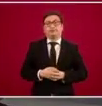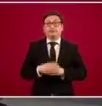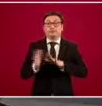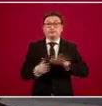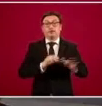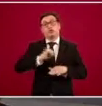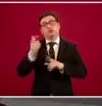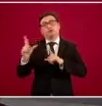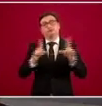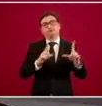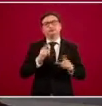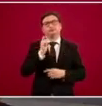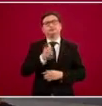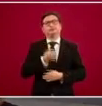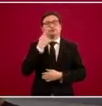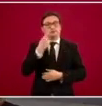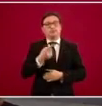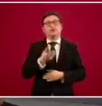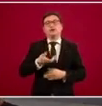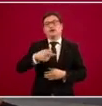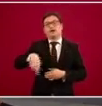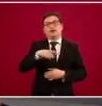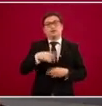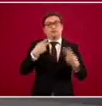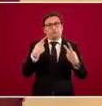Next slide, we can see the